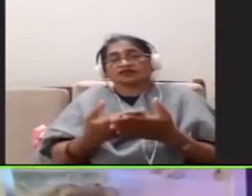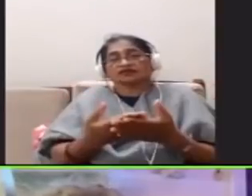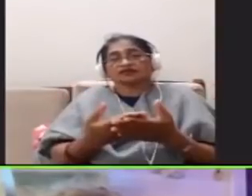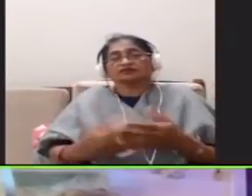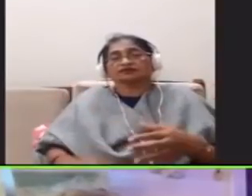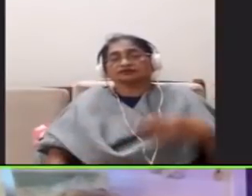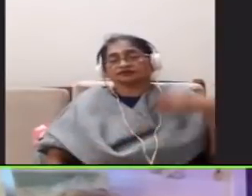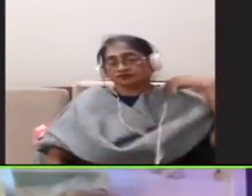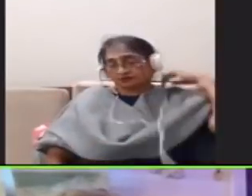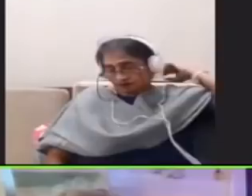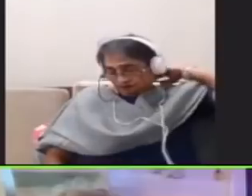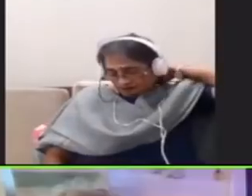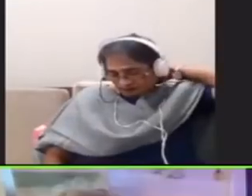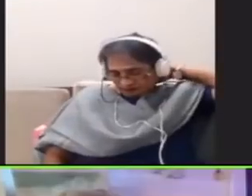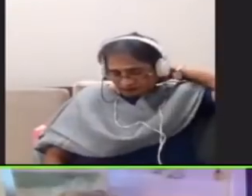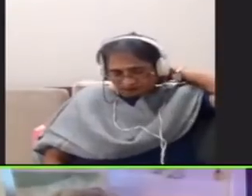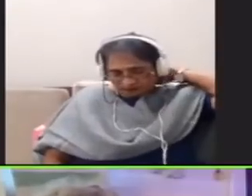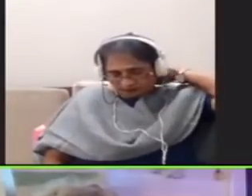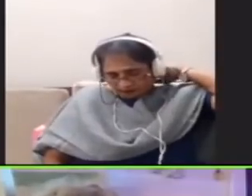Okay. Thanks so much.